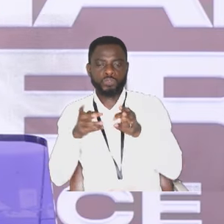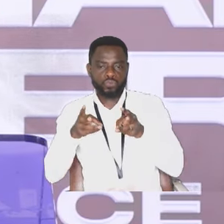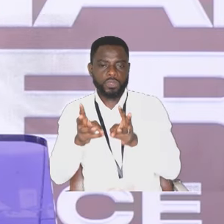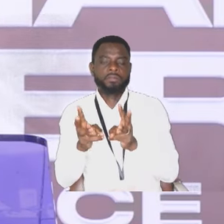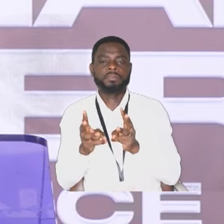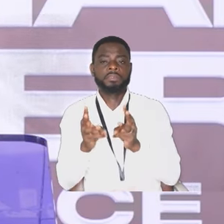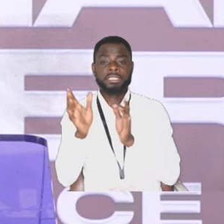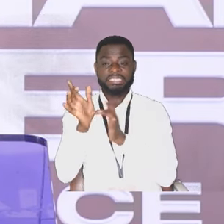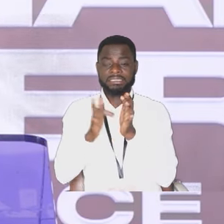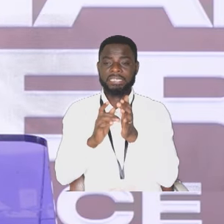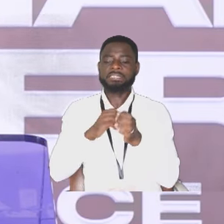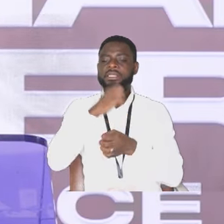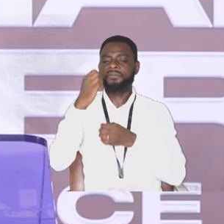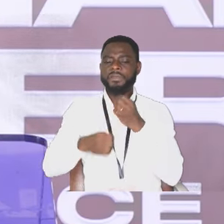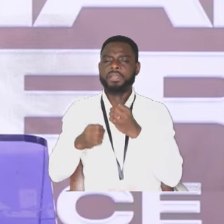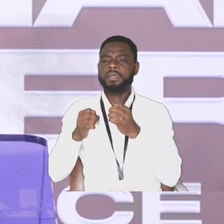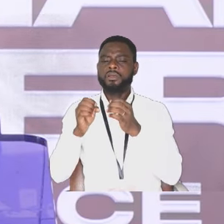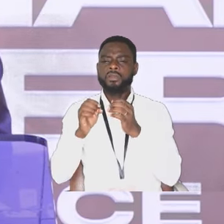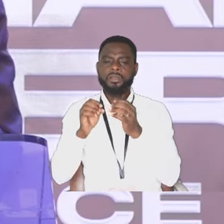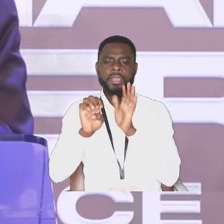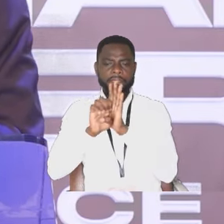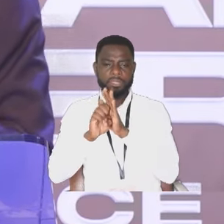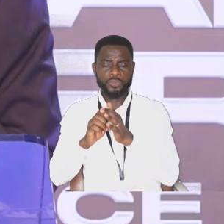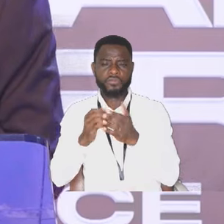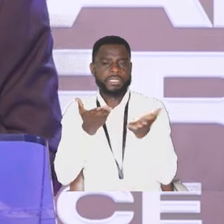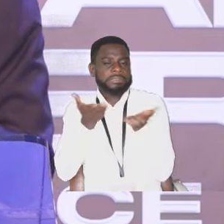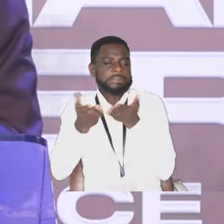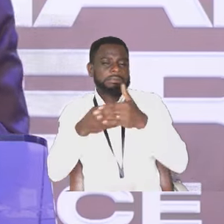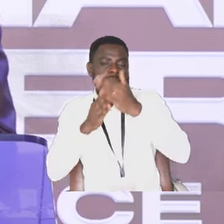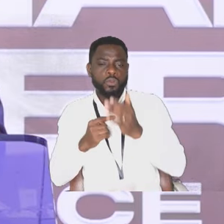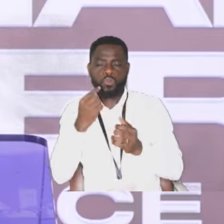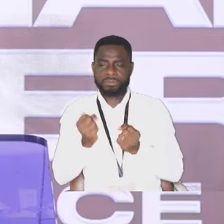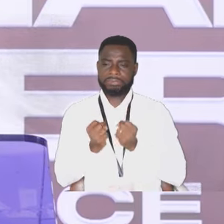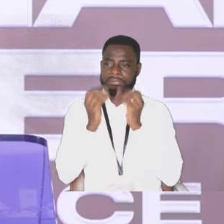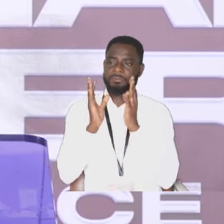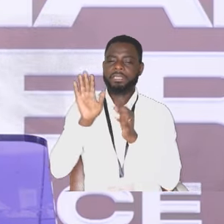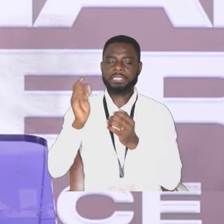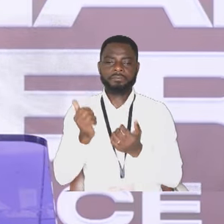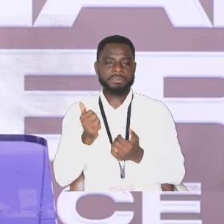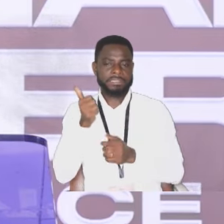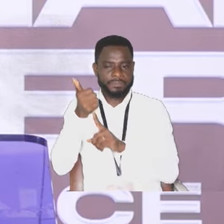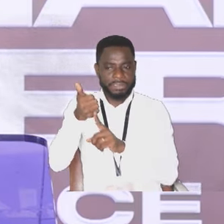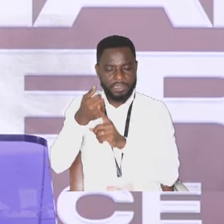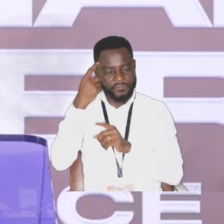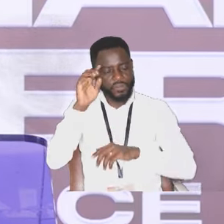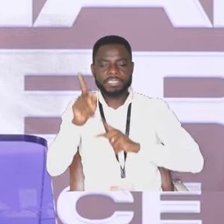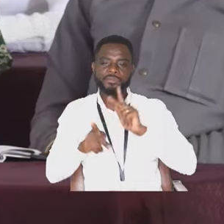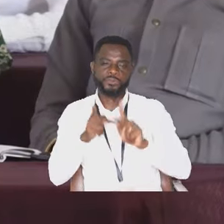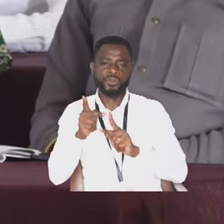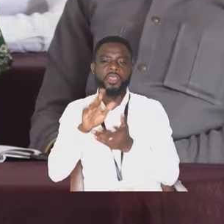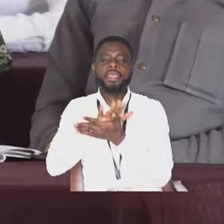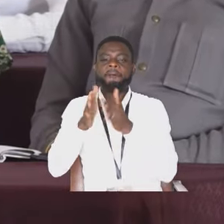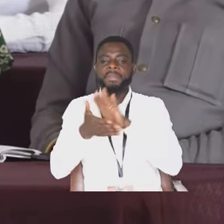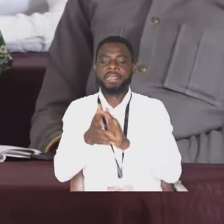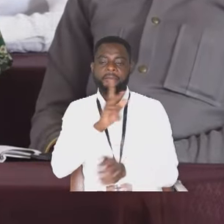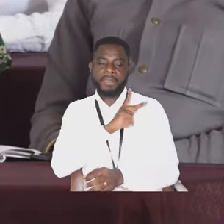the ultimate example of a servant leader who sacrifices himself for his people and becomes the King of